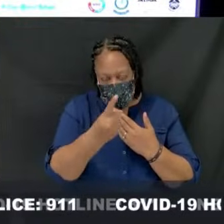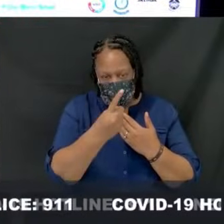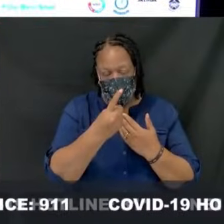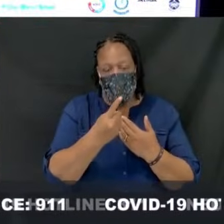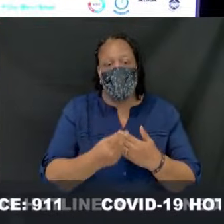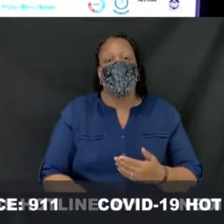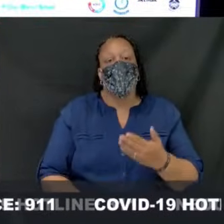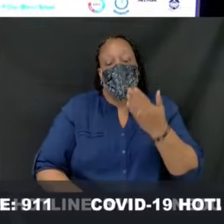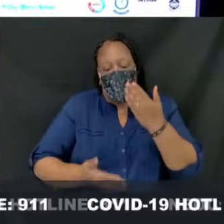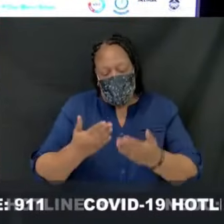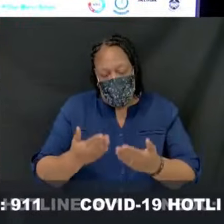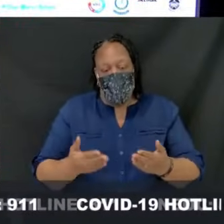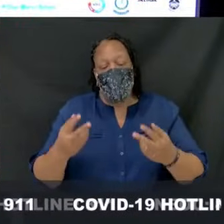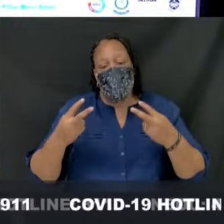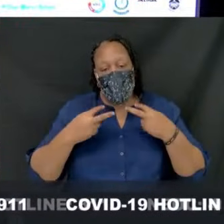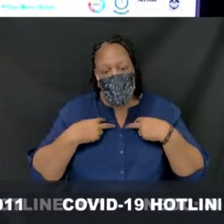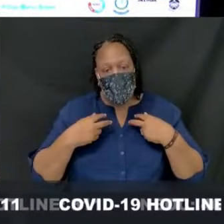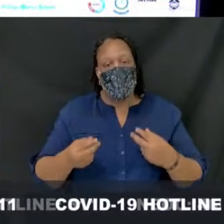should have